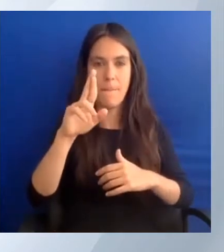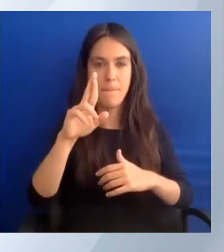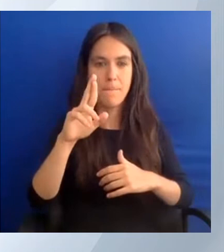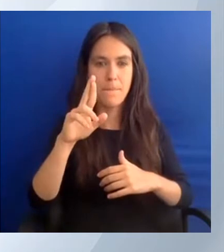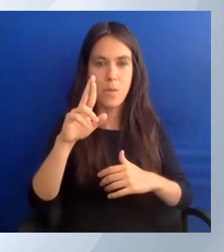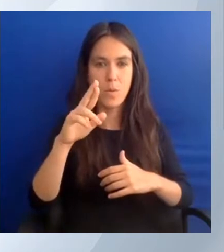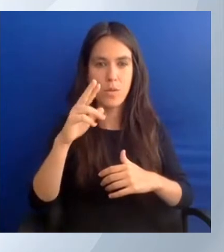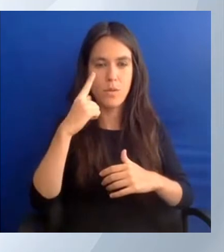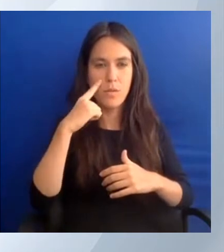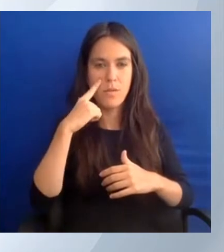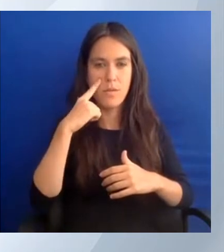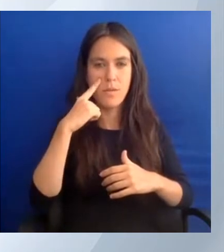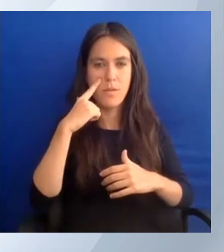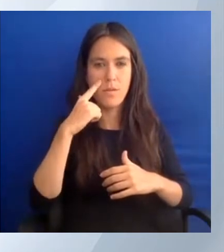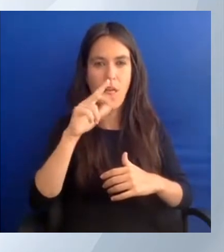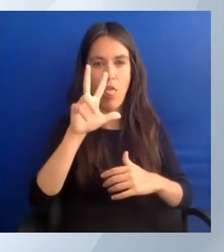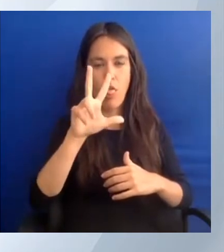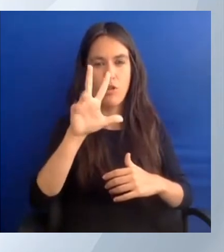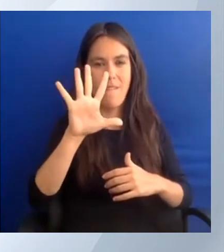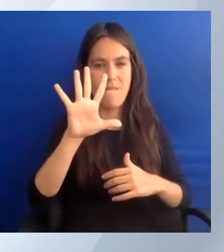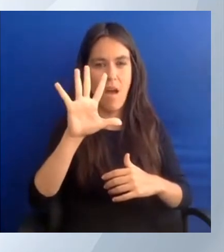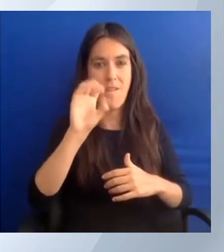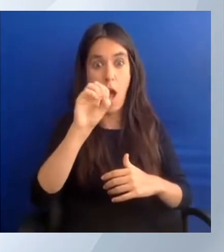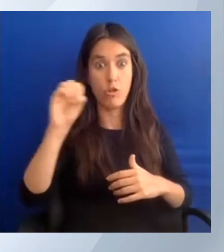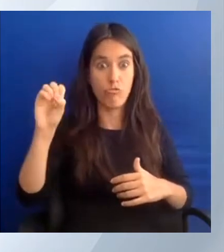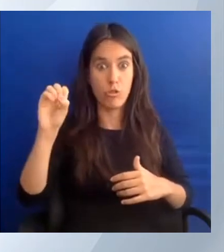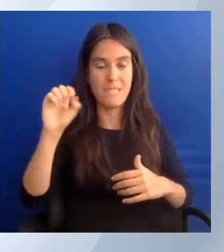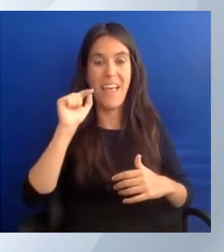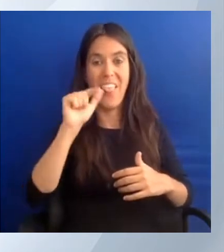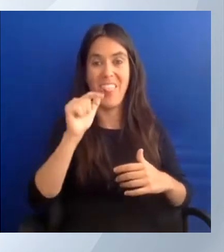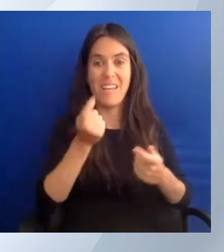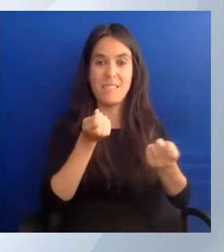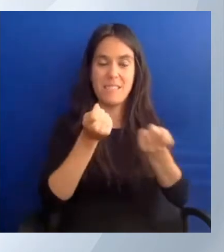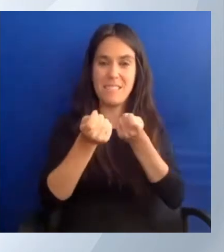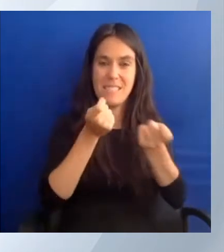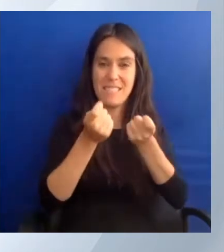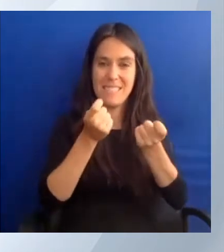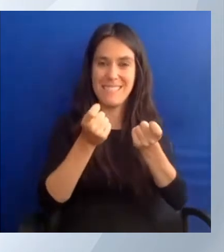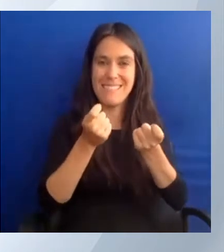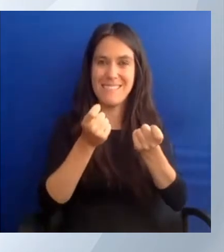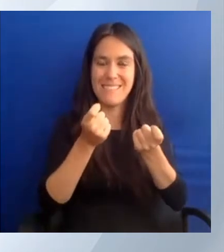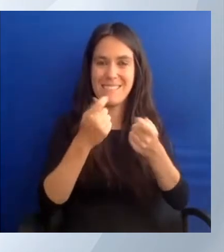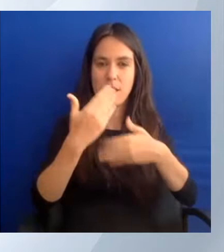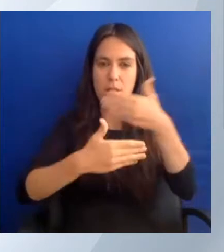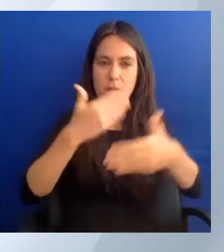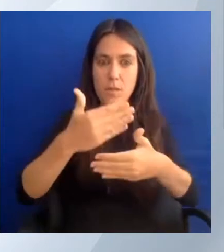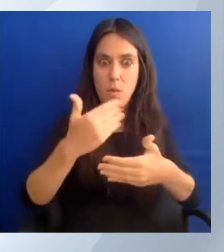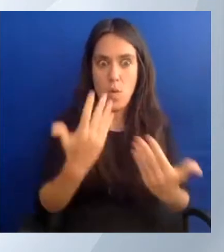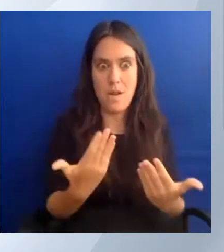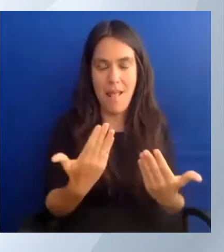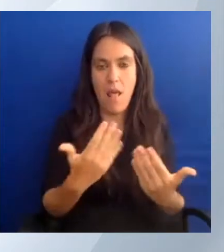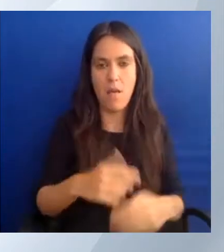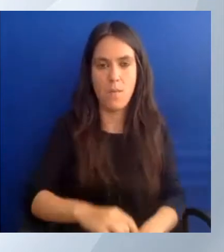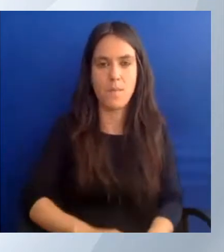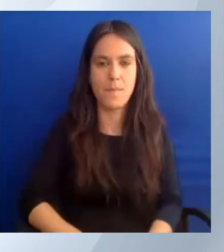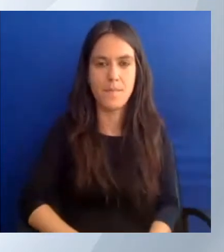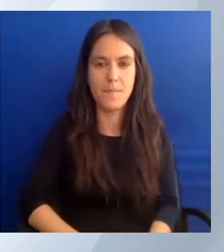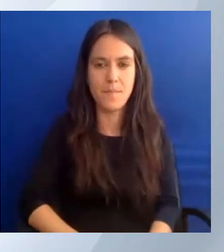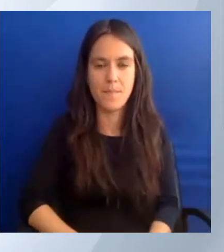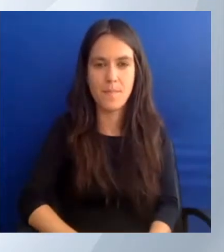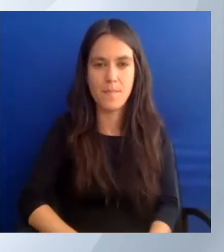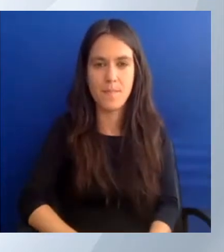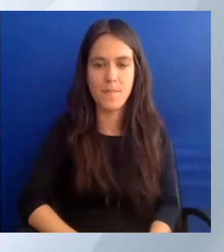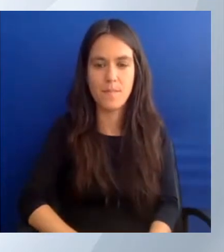port 3500 and the application command to run. So right now I'm running the app.js. If I